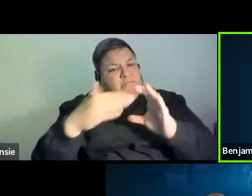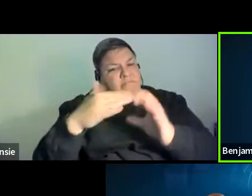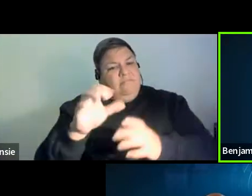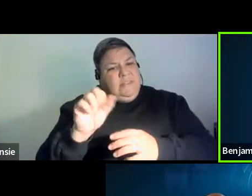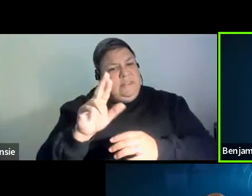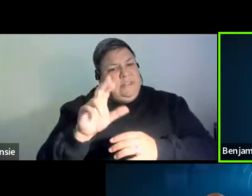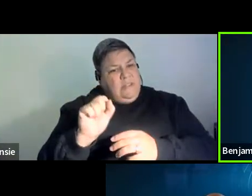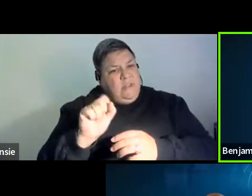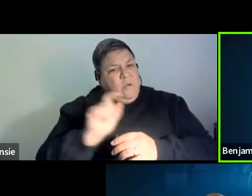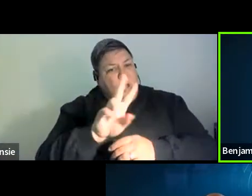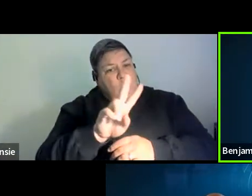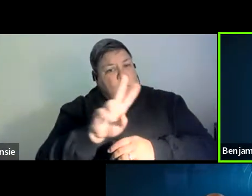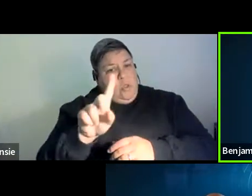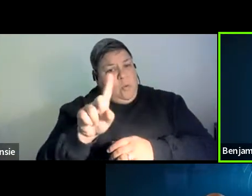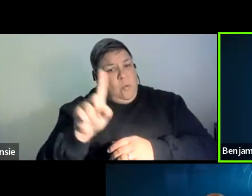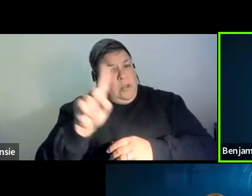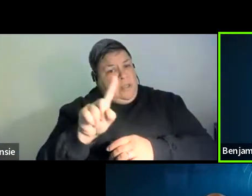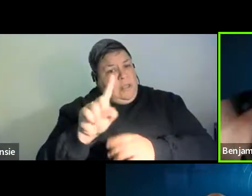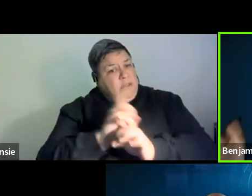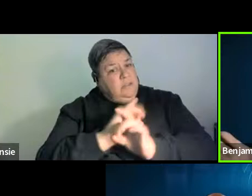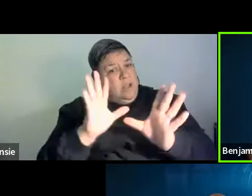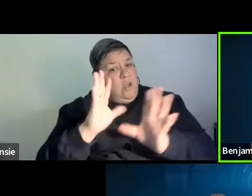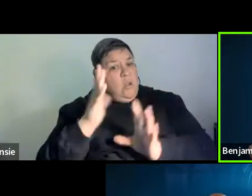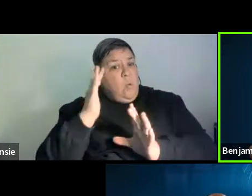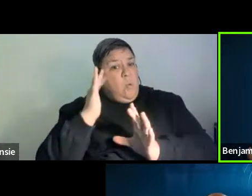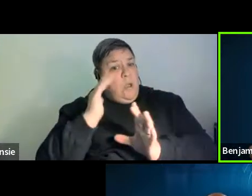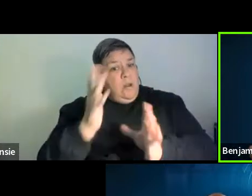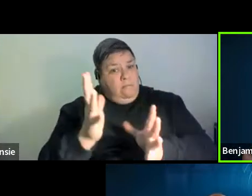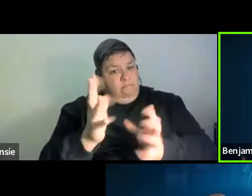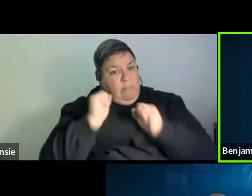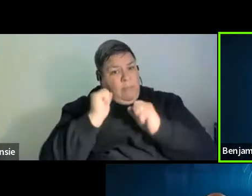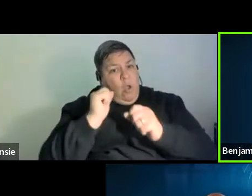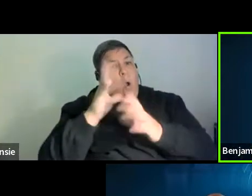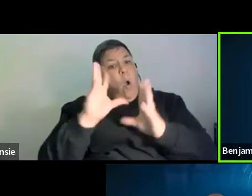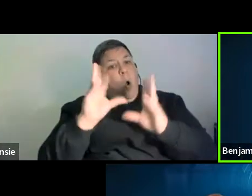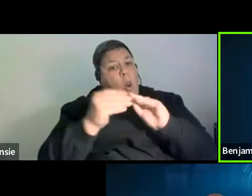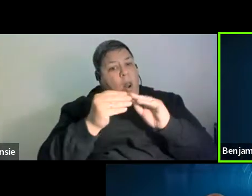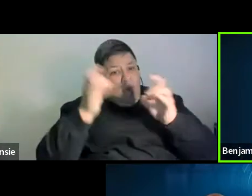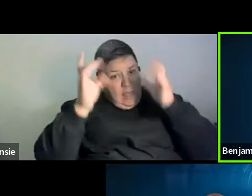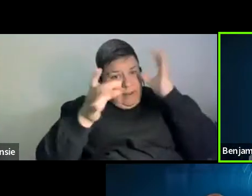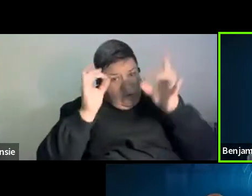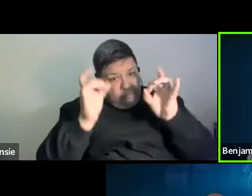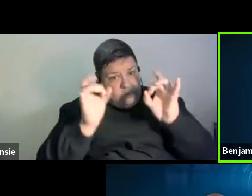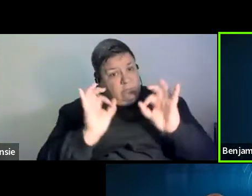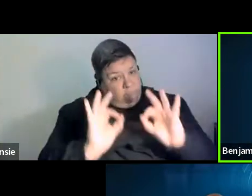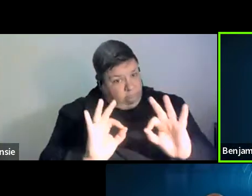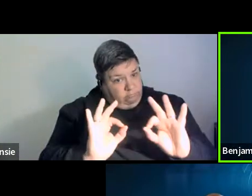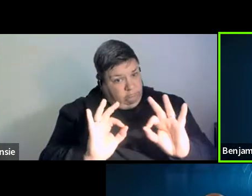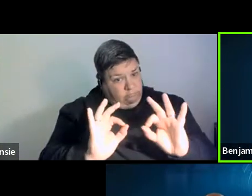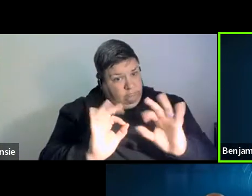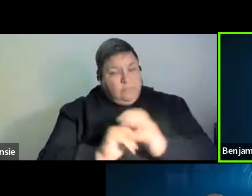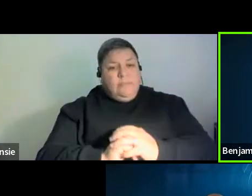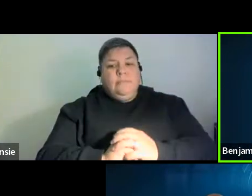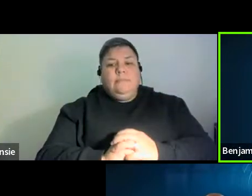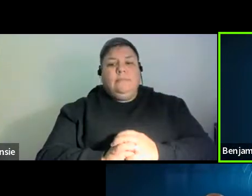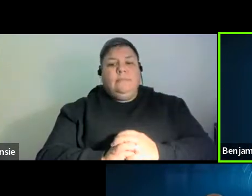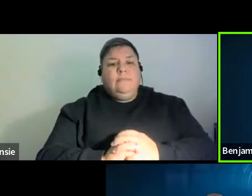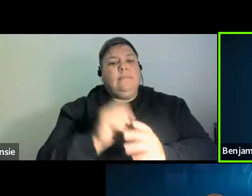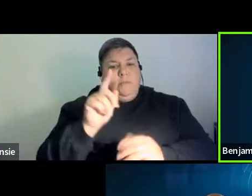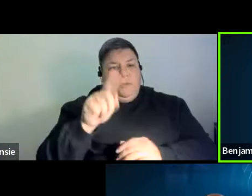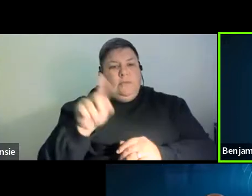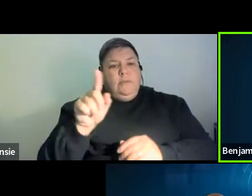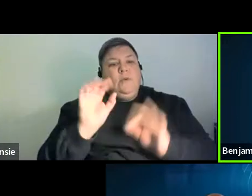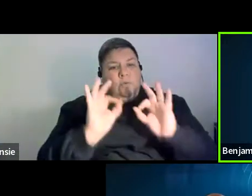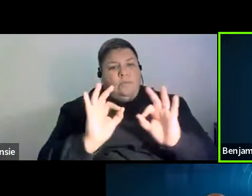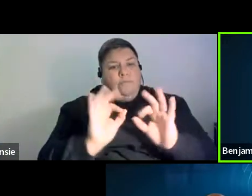21 days is going to start when we only have all the information. I assume that is correct. Thank you, Cyril.